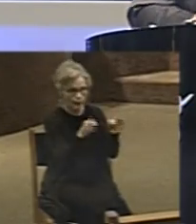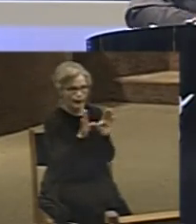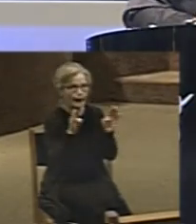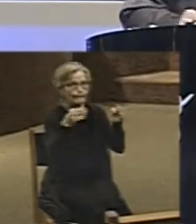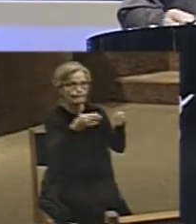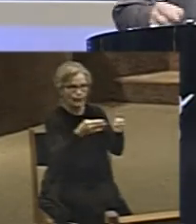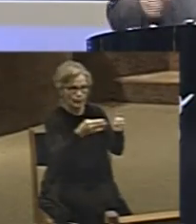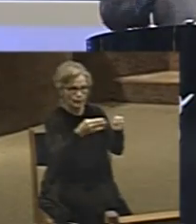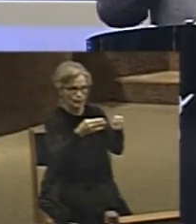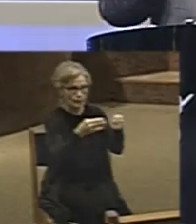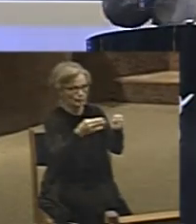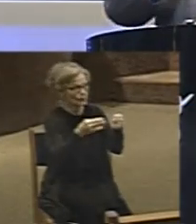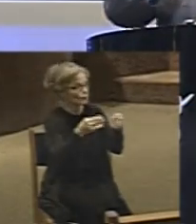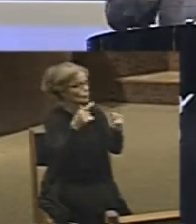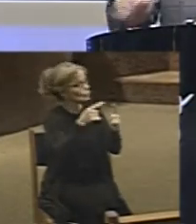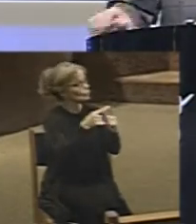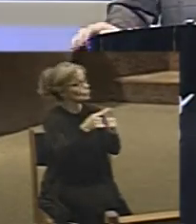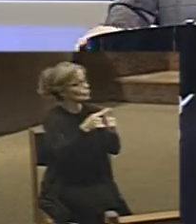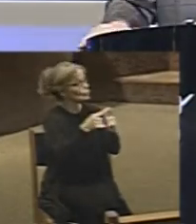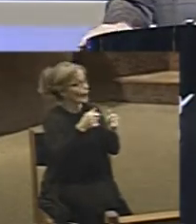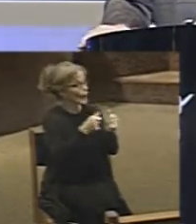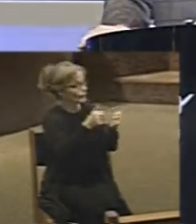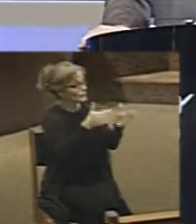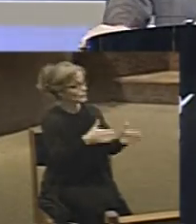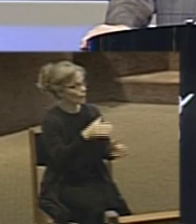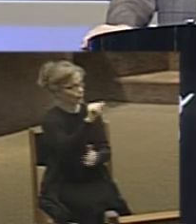the apostolic truths